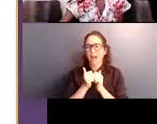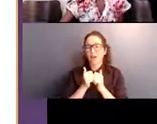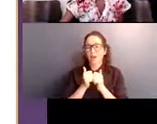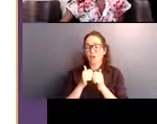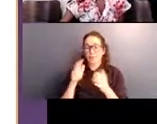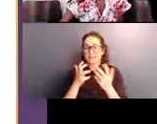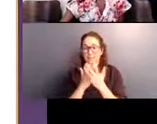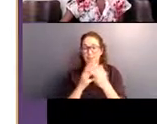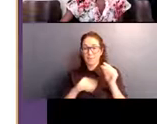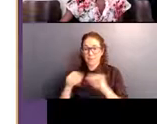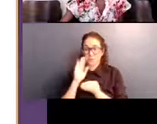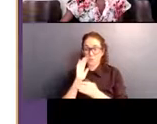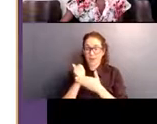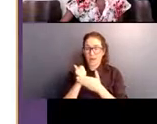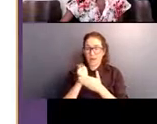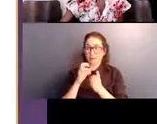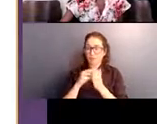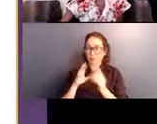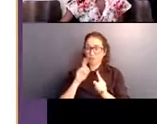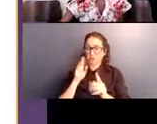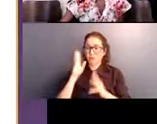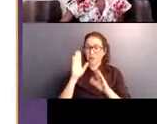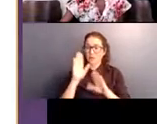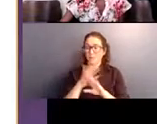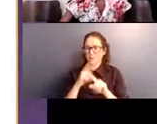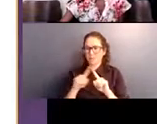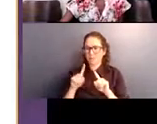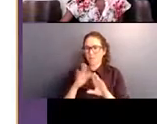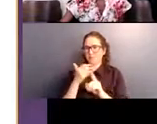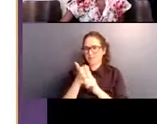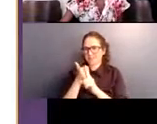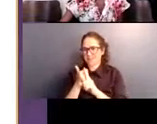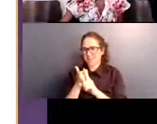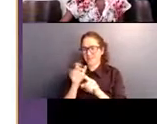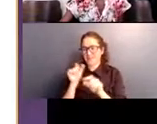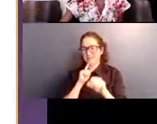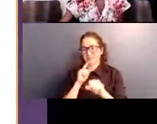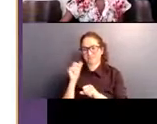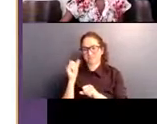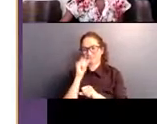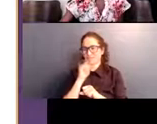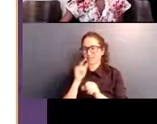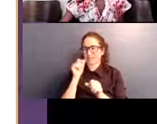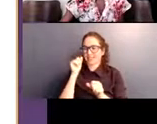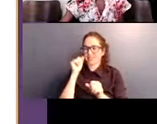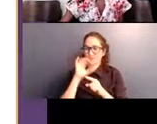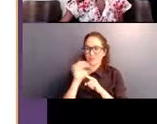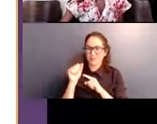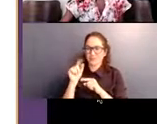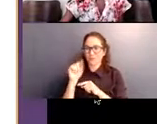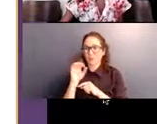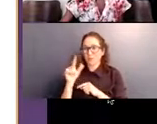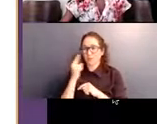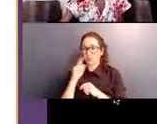movements help our students create the music, but the music itself can be an incredible tool in facilitating adaptive